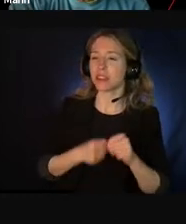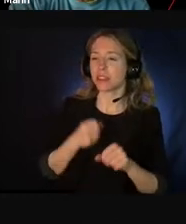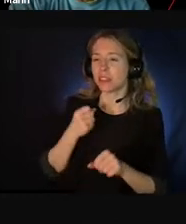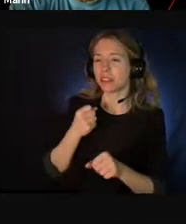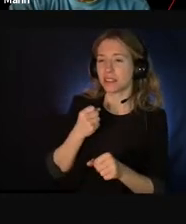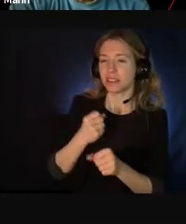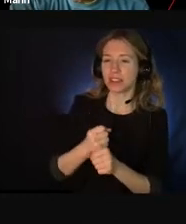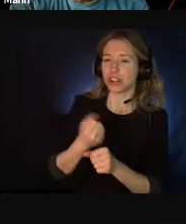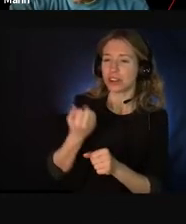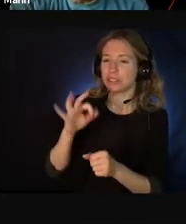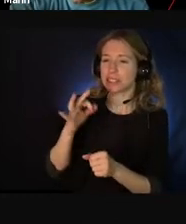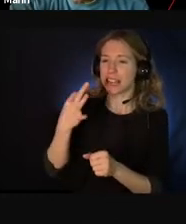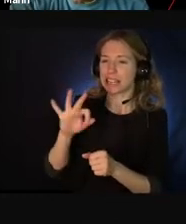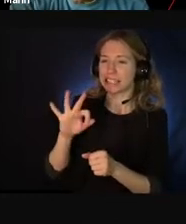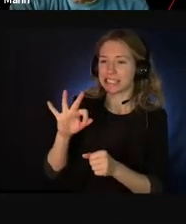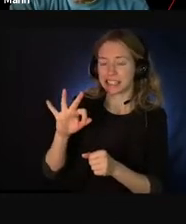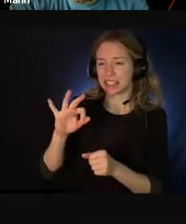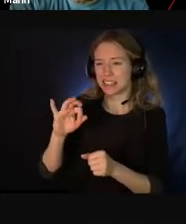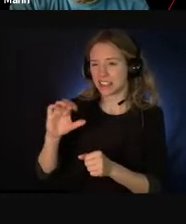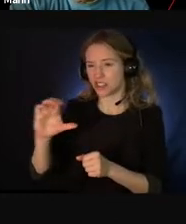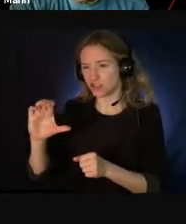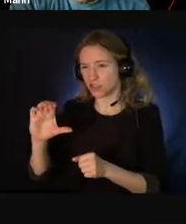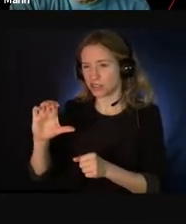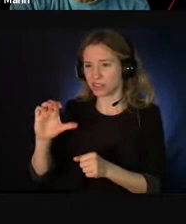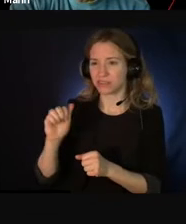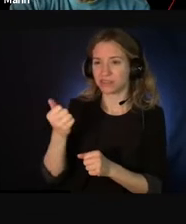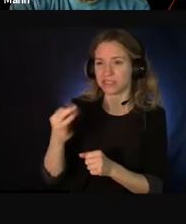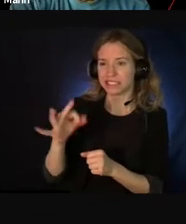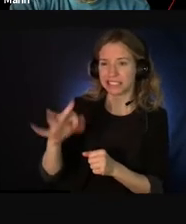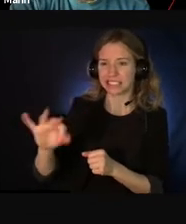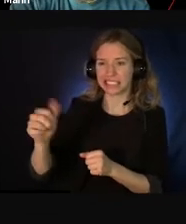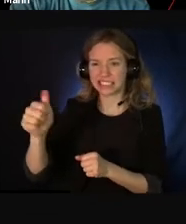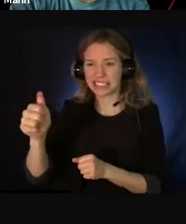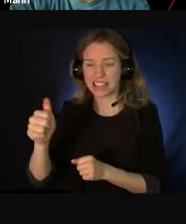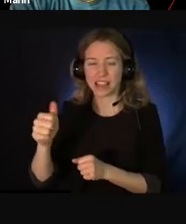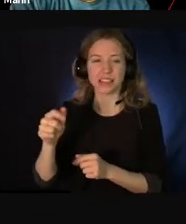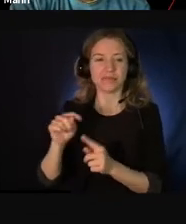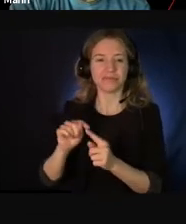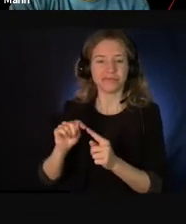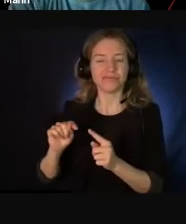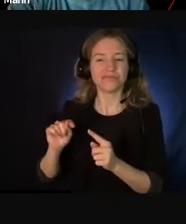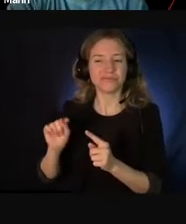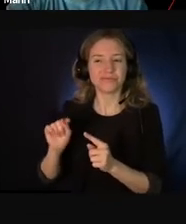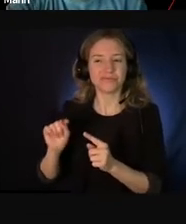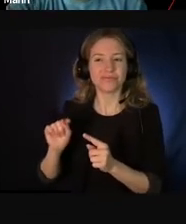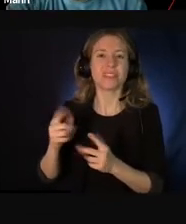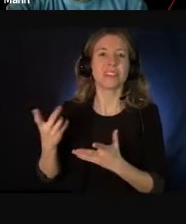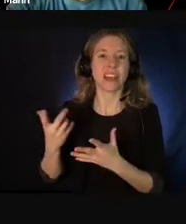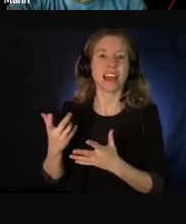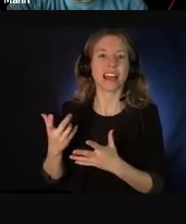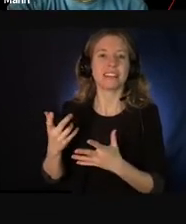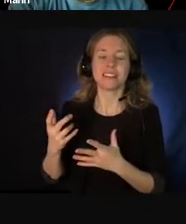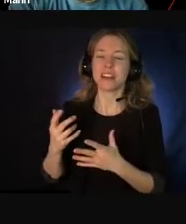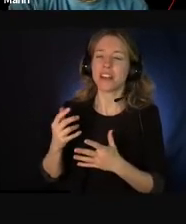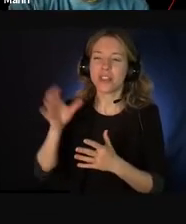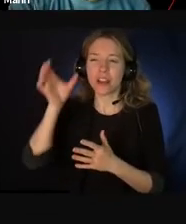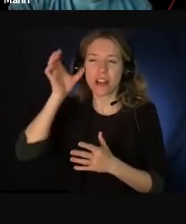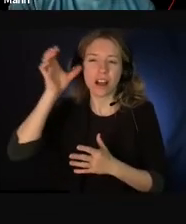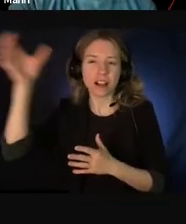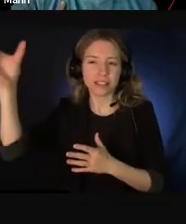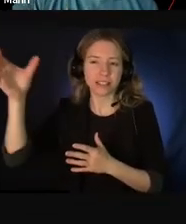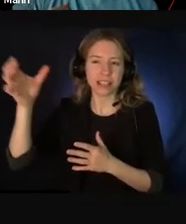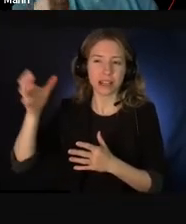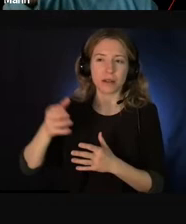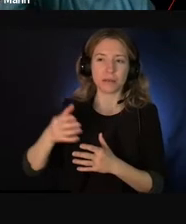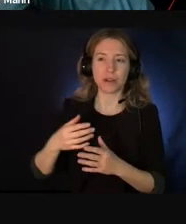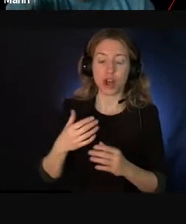wanted to try to do is they wanted to learn or figure out how to breed the laziness, as they called us,